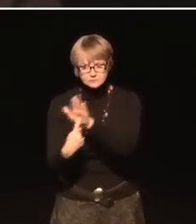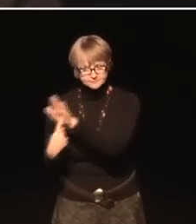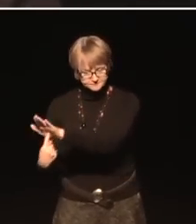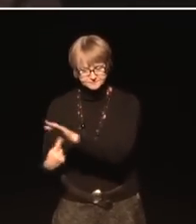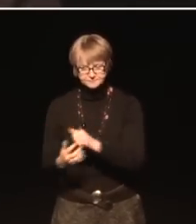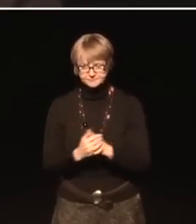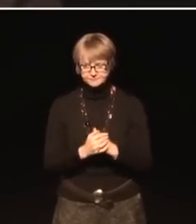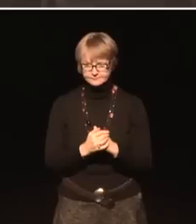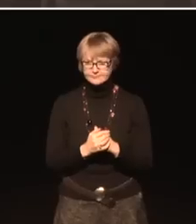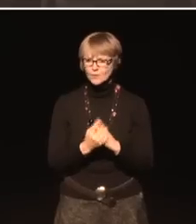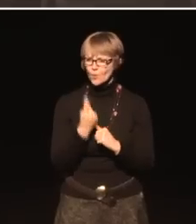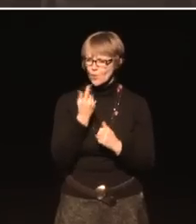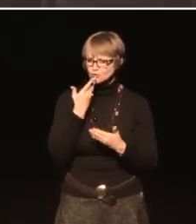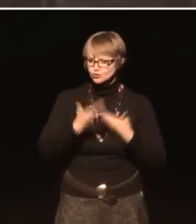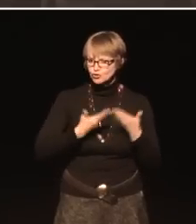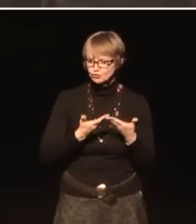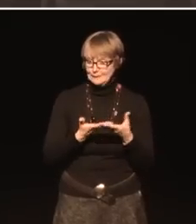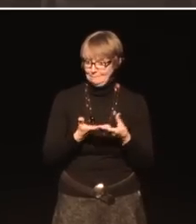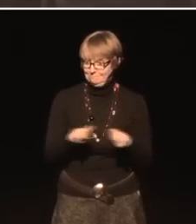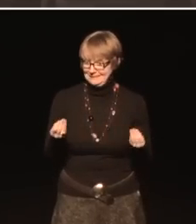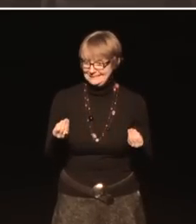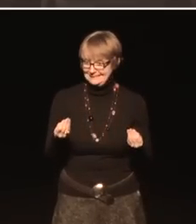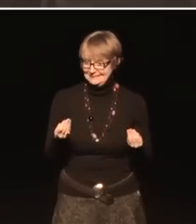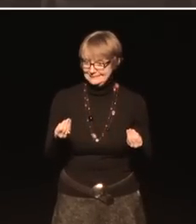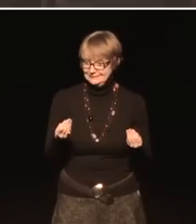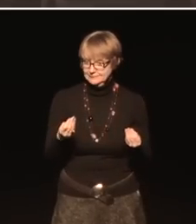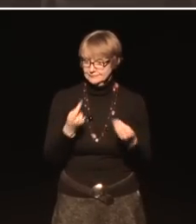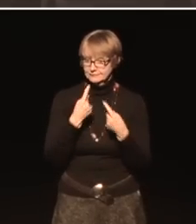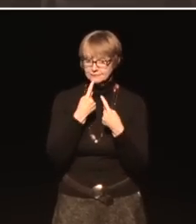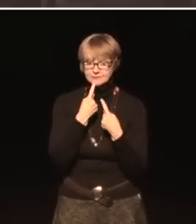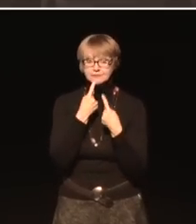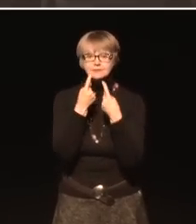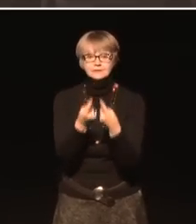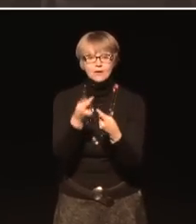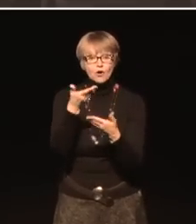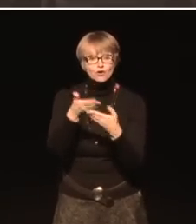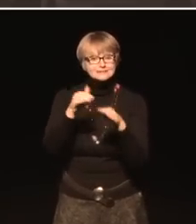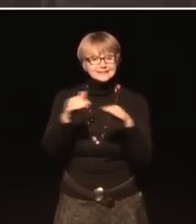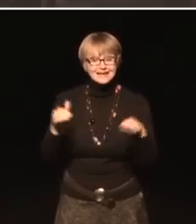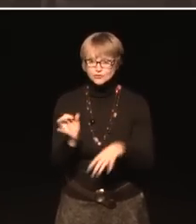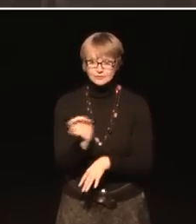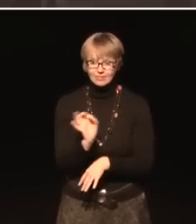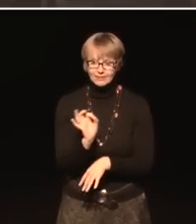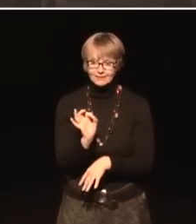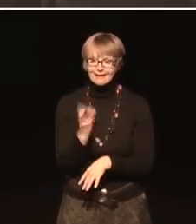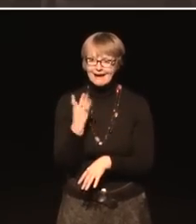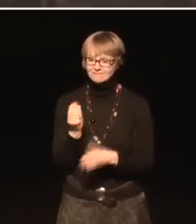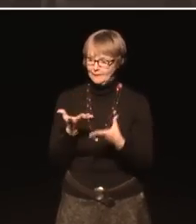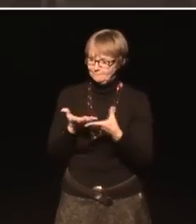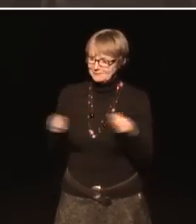There's also a missing story that we're not telling on our British stages, and that's the missing black